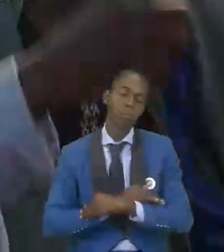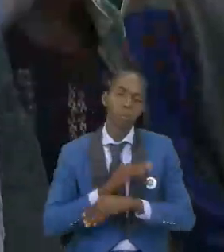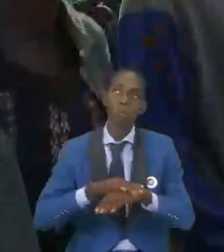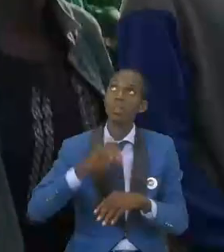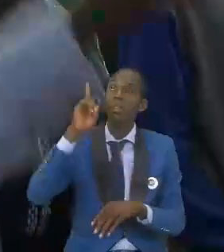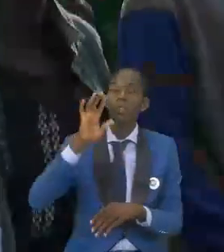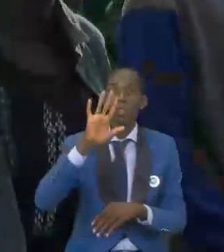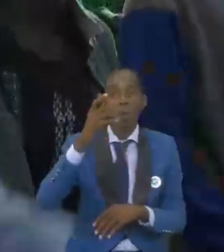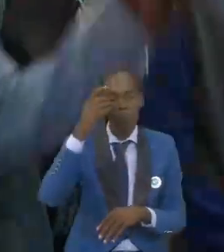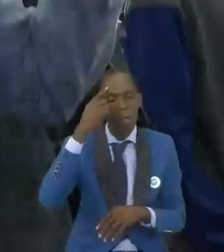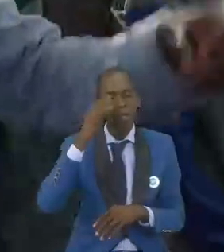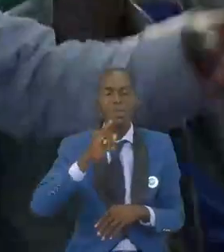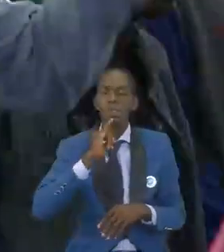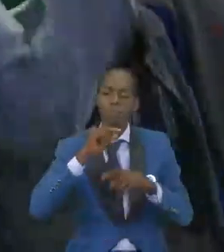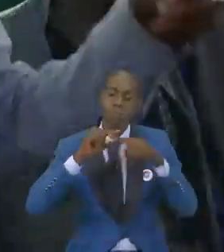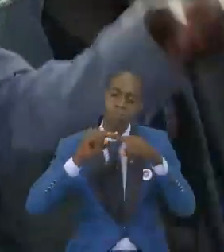stayed on him.